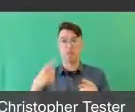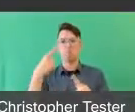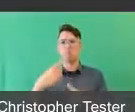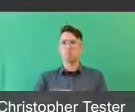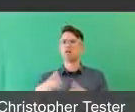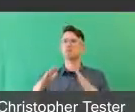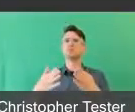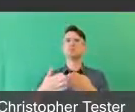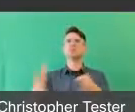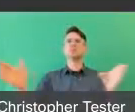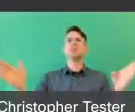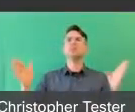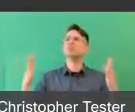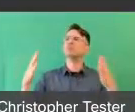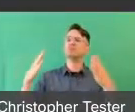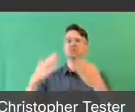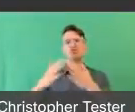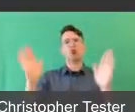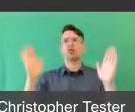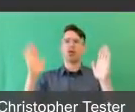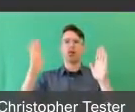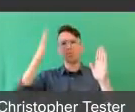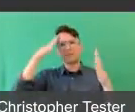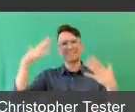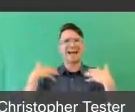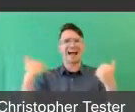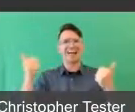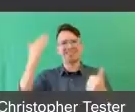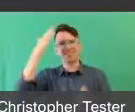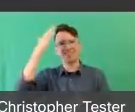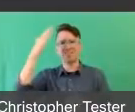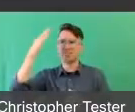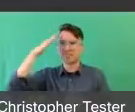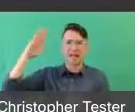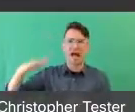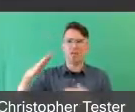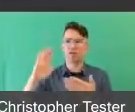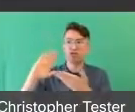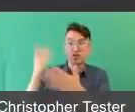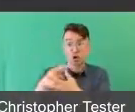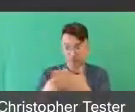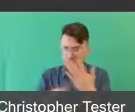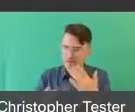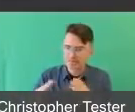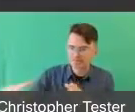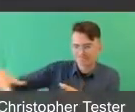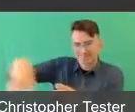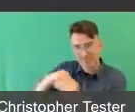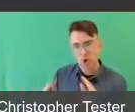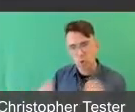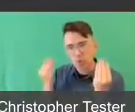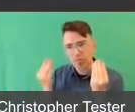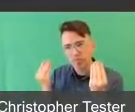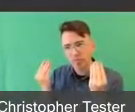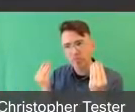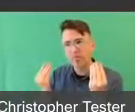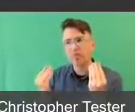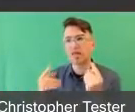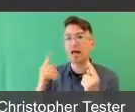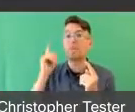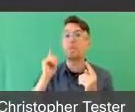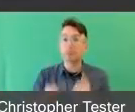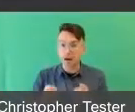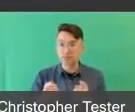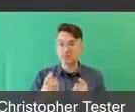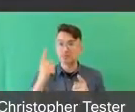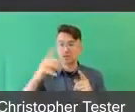not only to our leaders at the national and community level, but also to young people everywhere who have